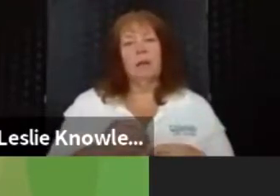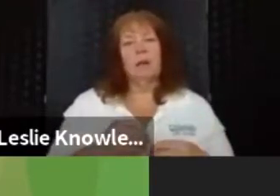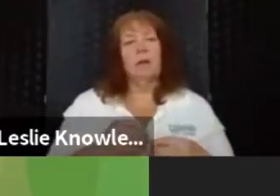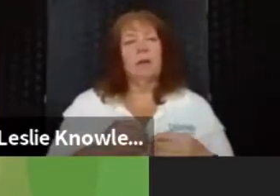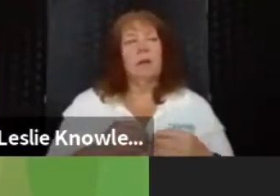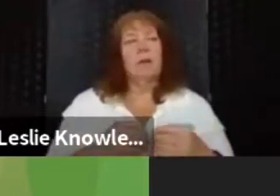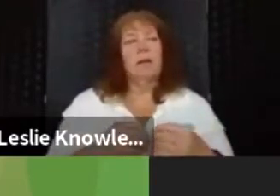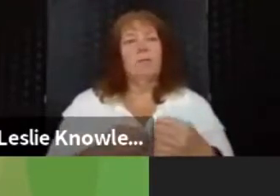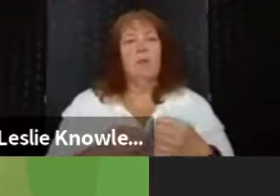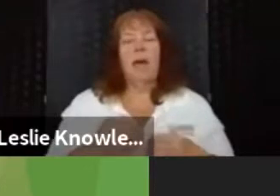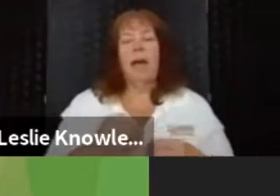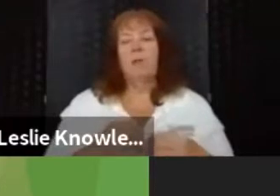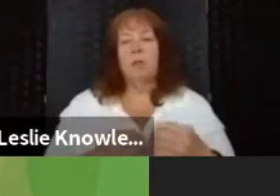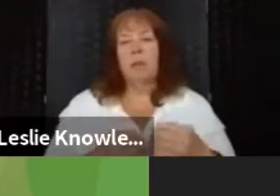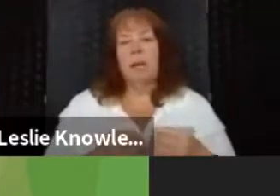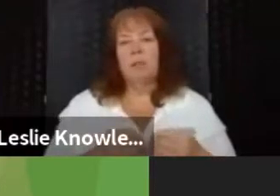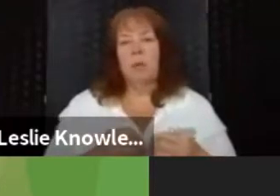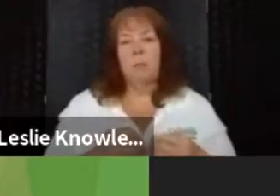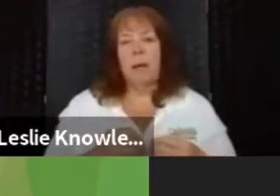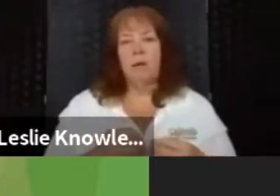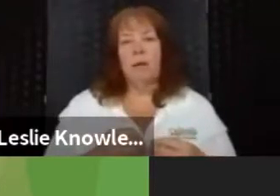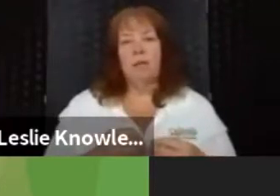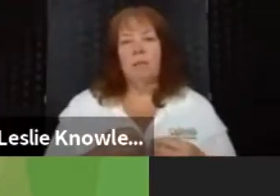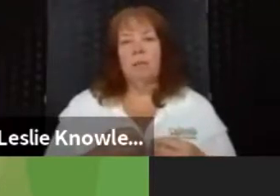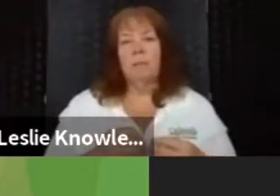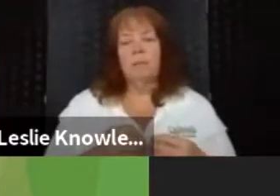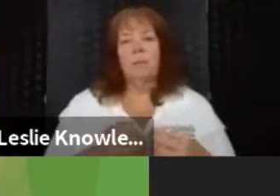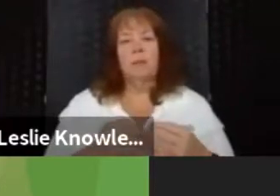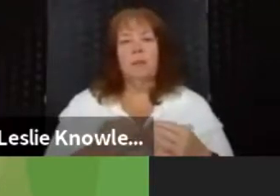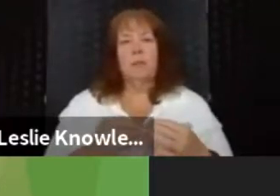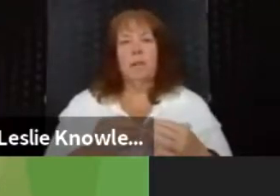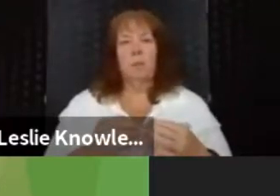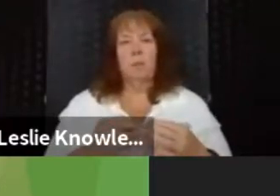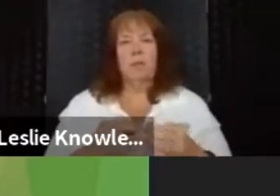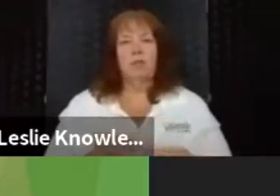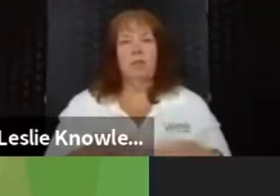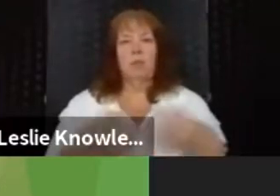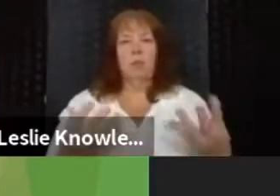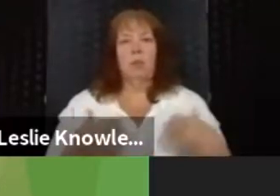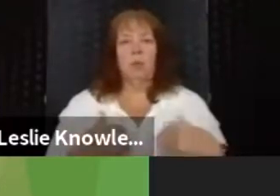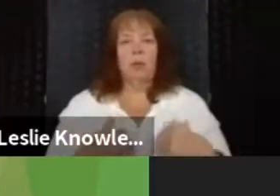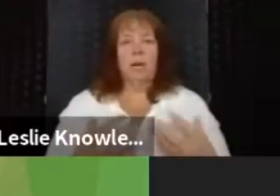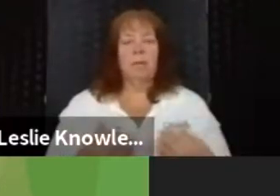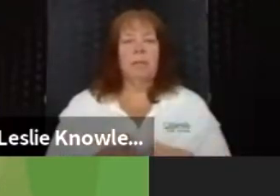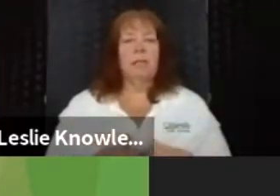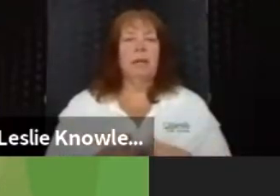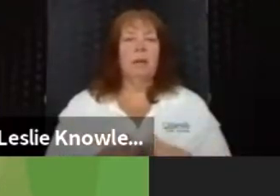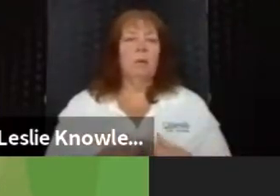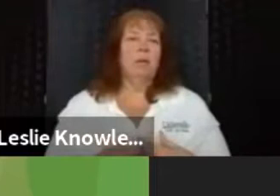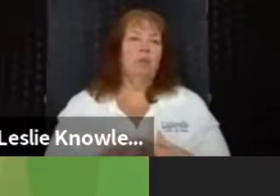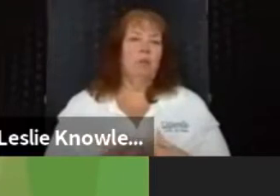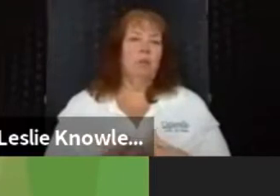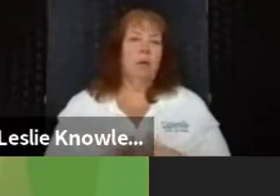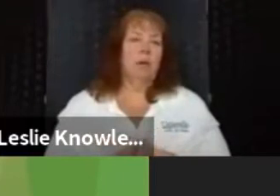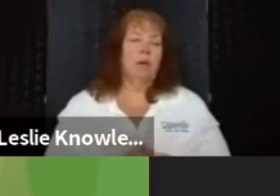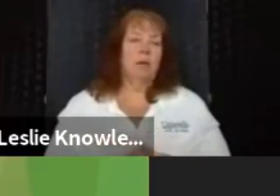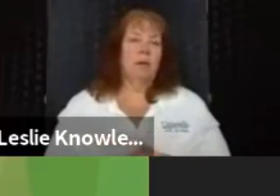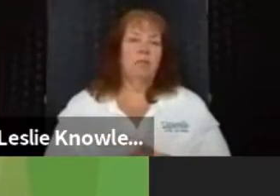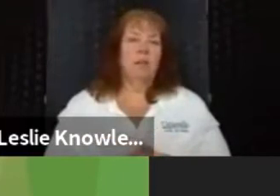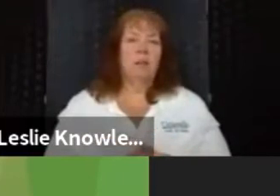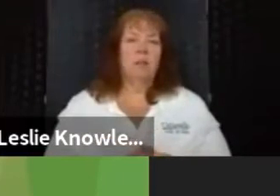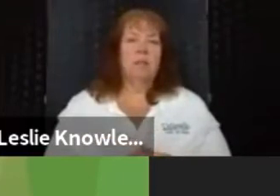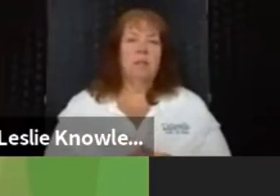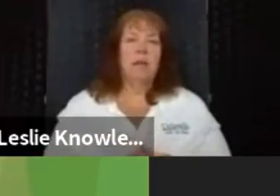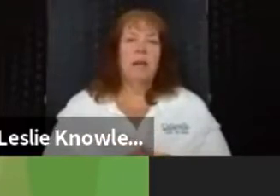at. If you have some ASL background, then you and I could meet and we could do